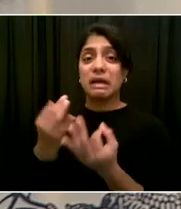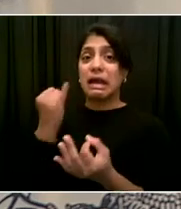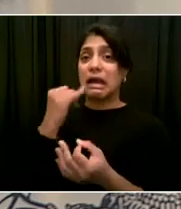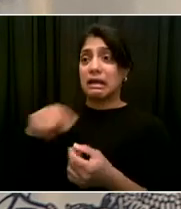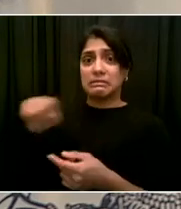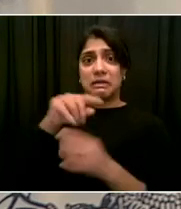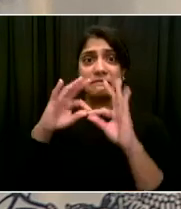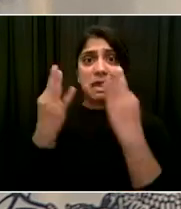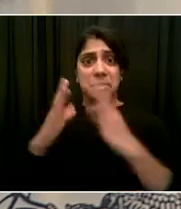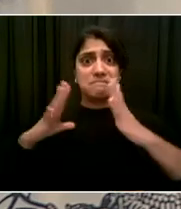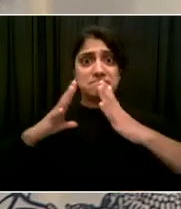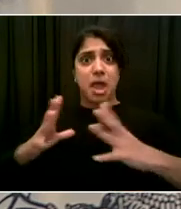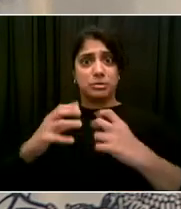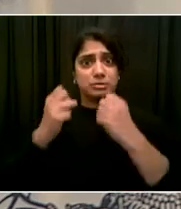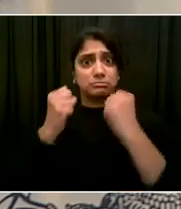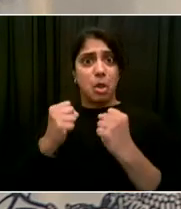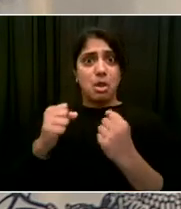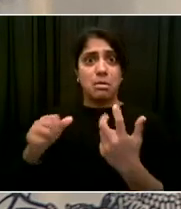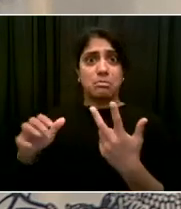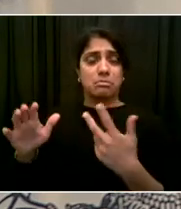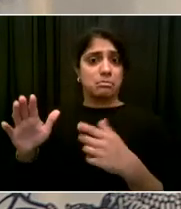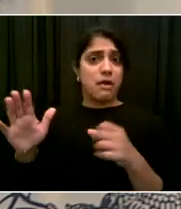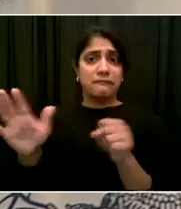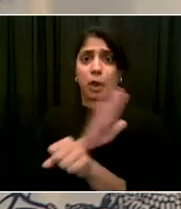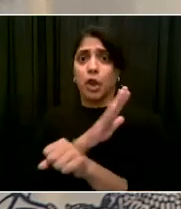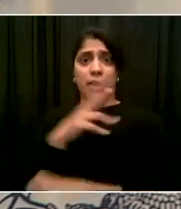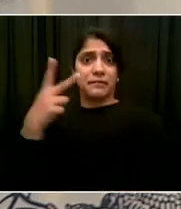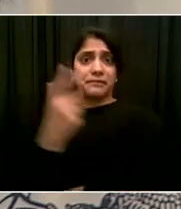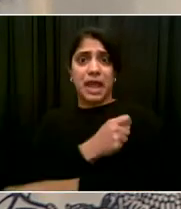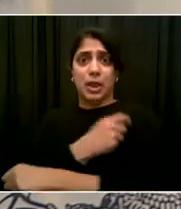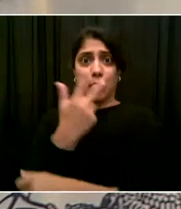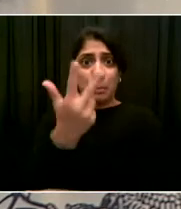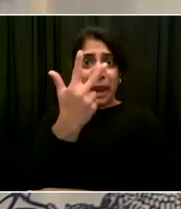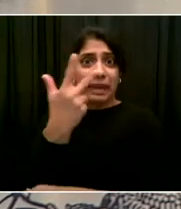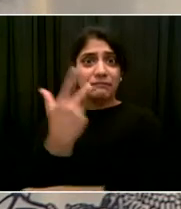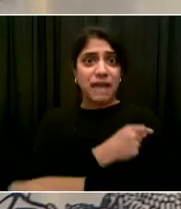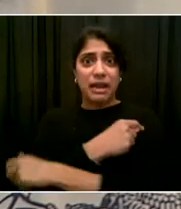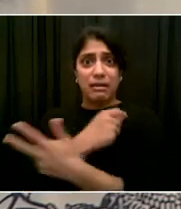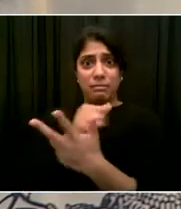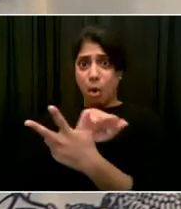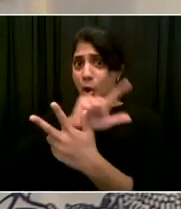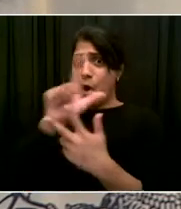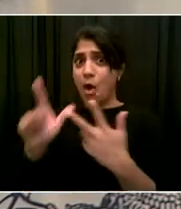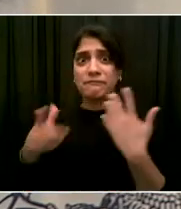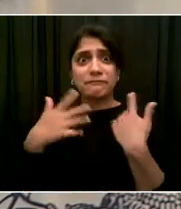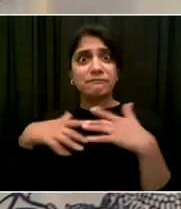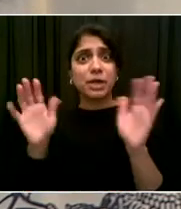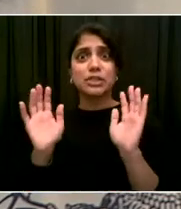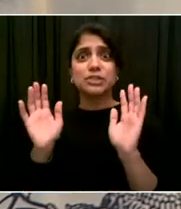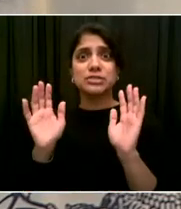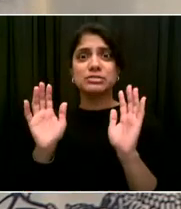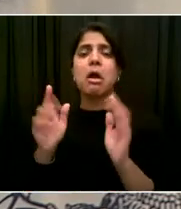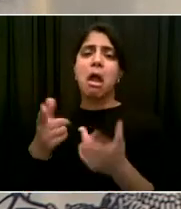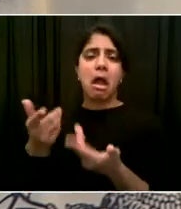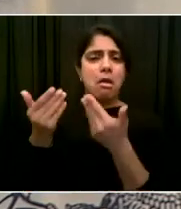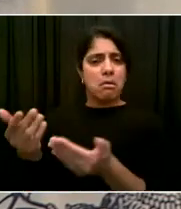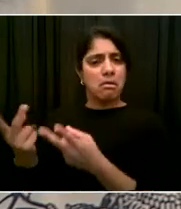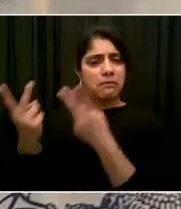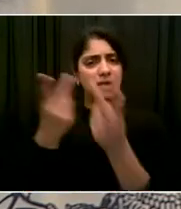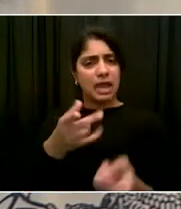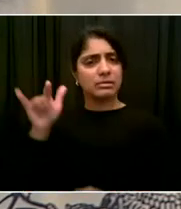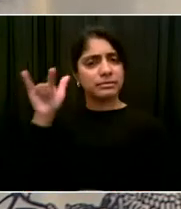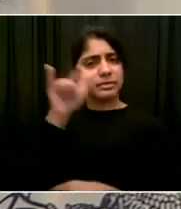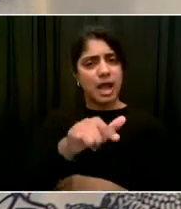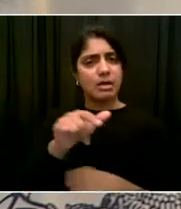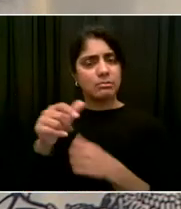vaccinated, whether people have gotten that booster, there's a lot of factors. So I don't think it's one size fits all. I do think it's,